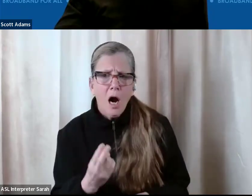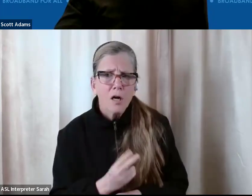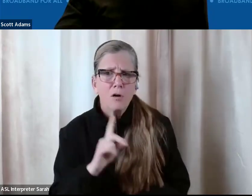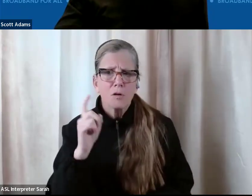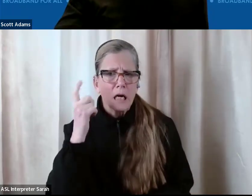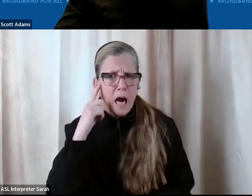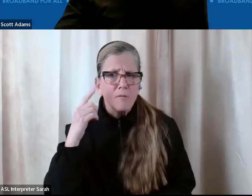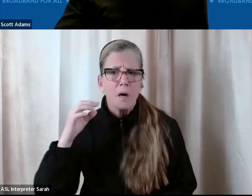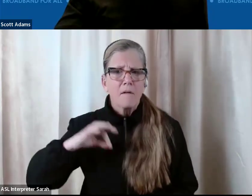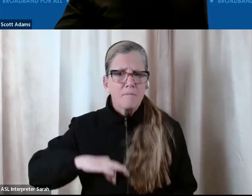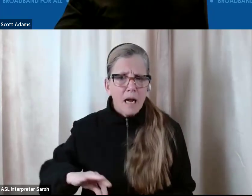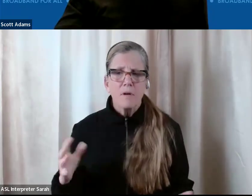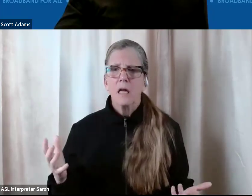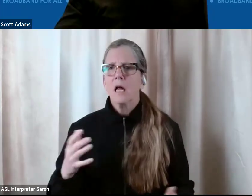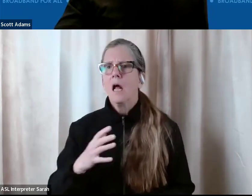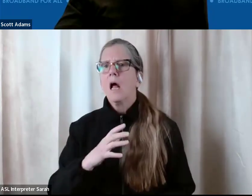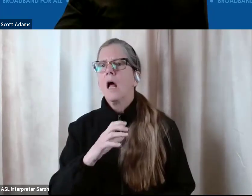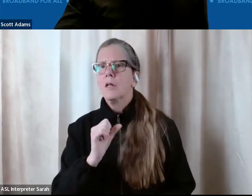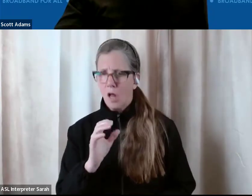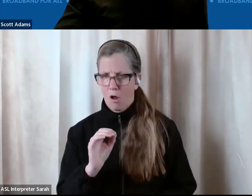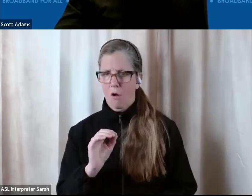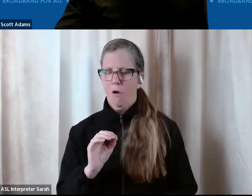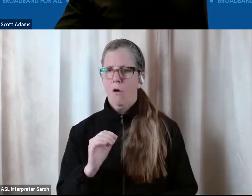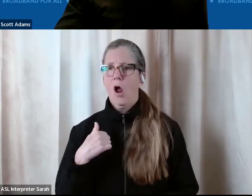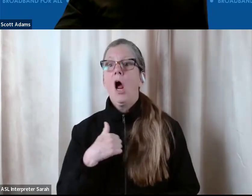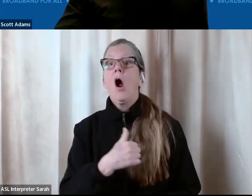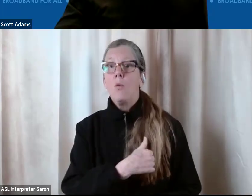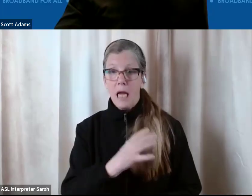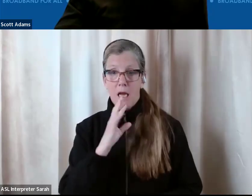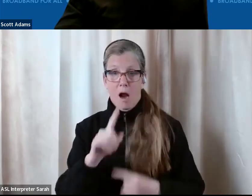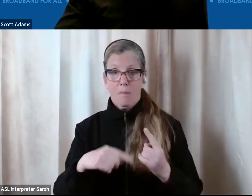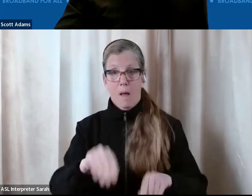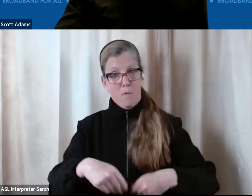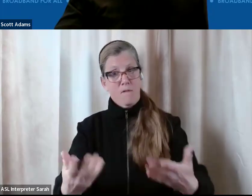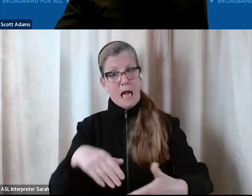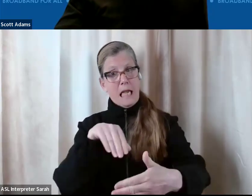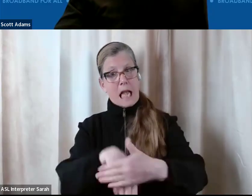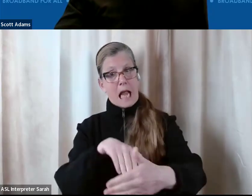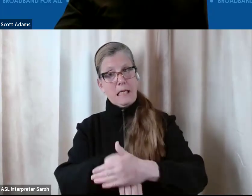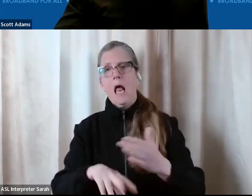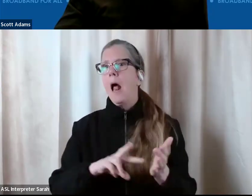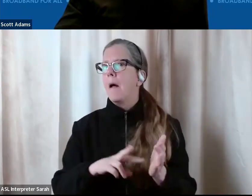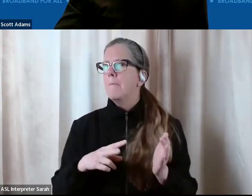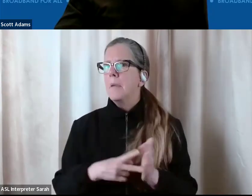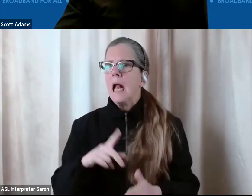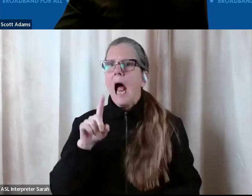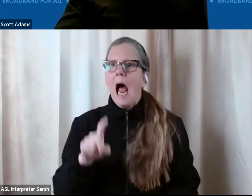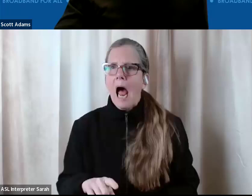cetera. So when we talk about providing access, we have to provide access and be able to